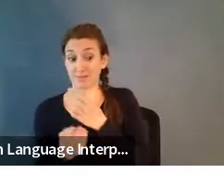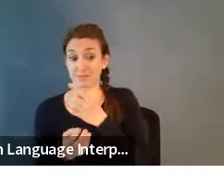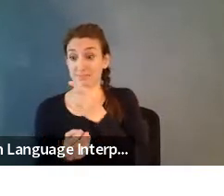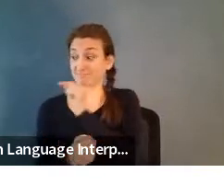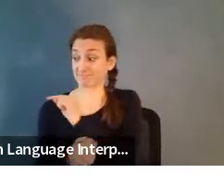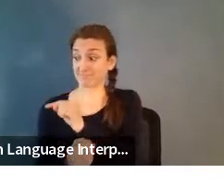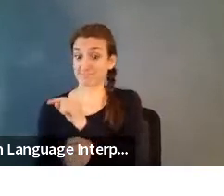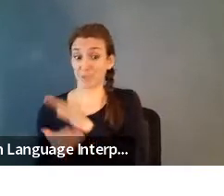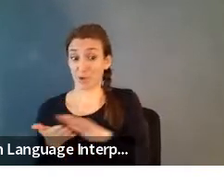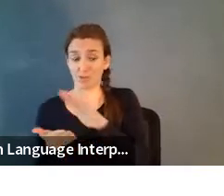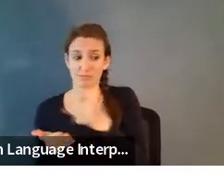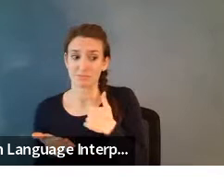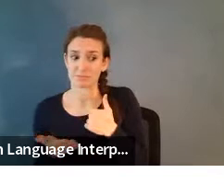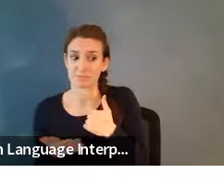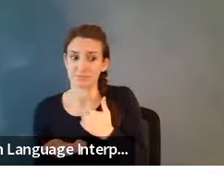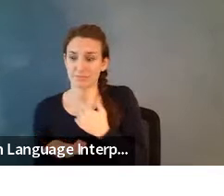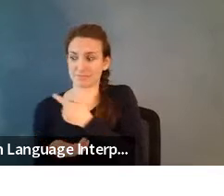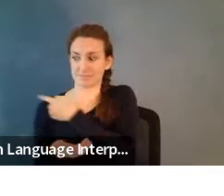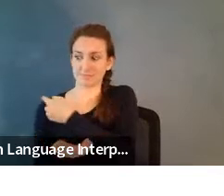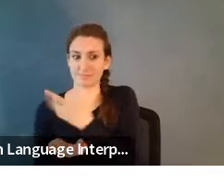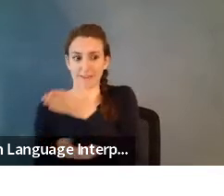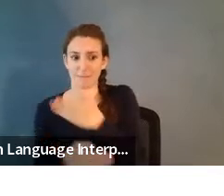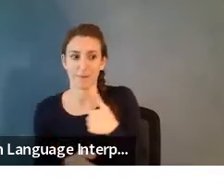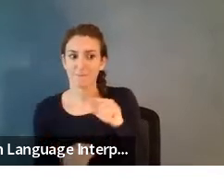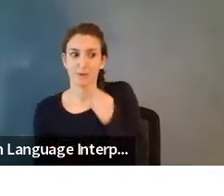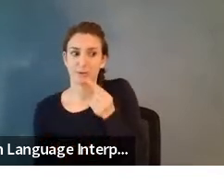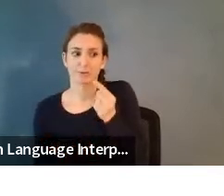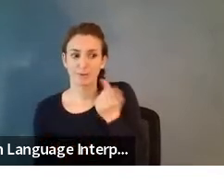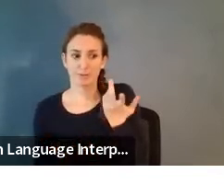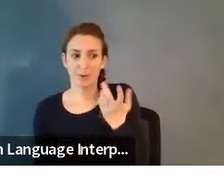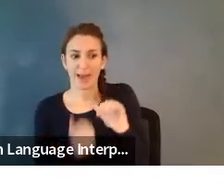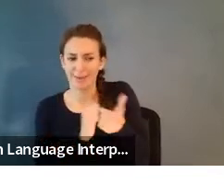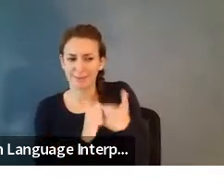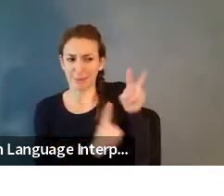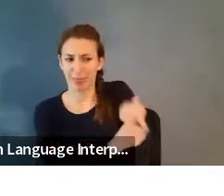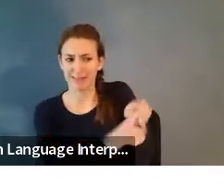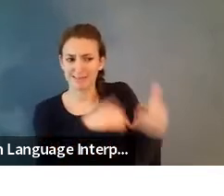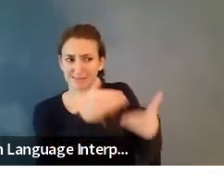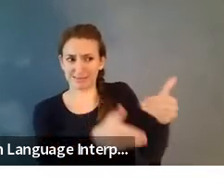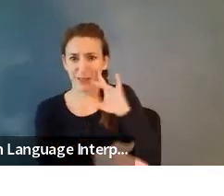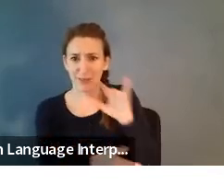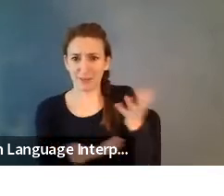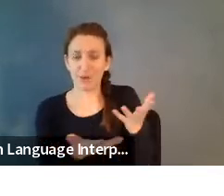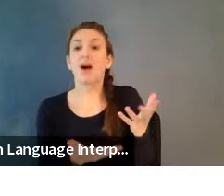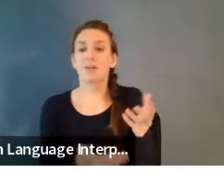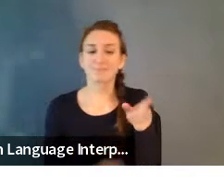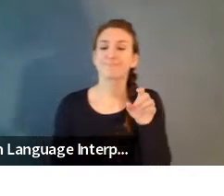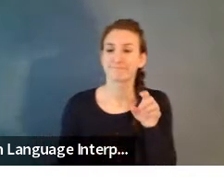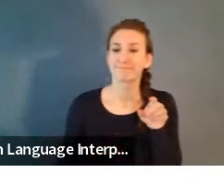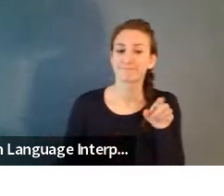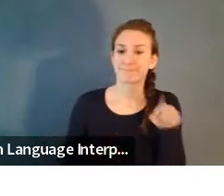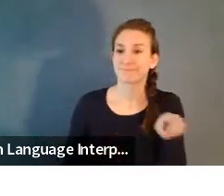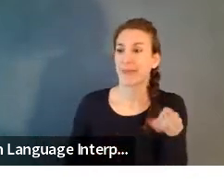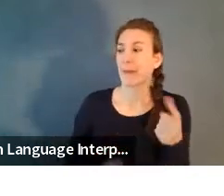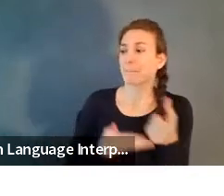before. So it's really nice to have that partnership with our local law school as well. And Logan's always willing to meet with